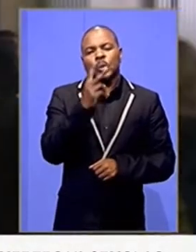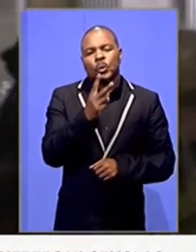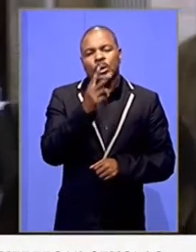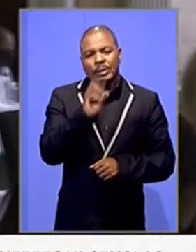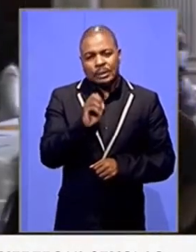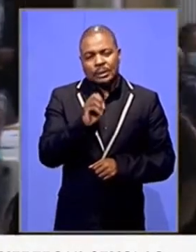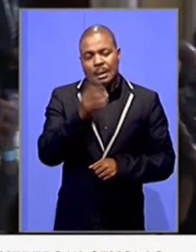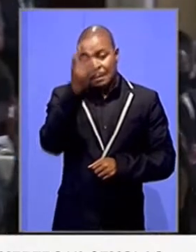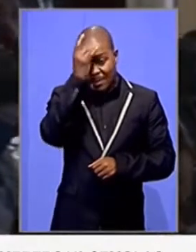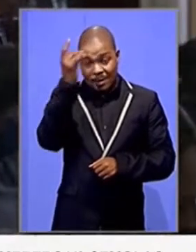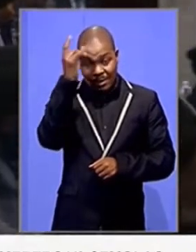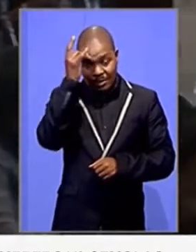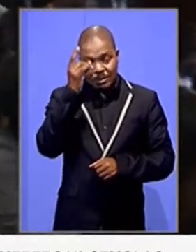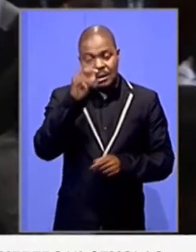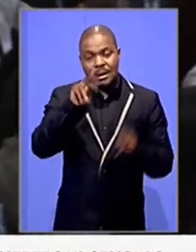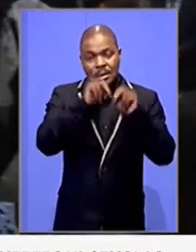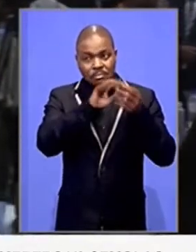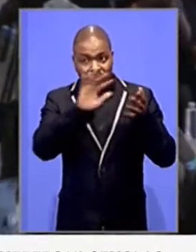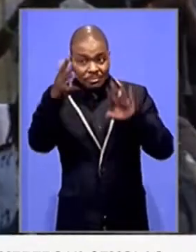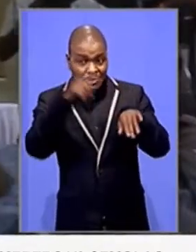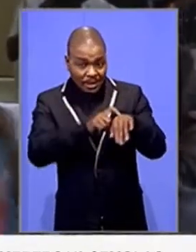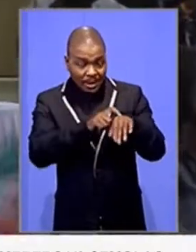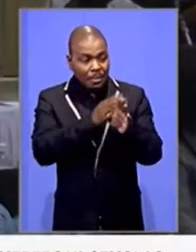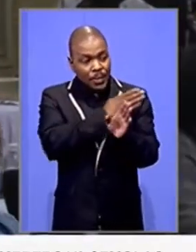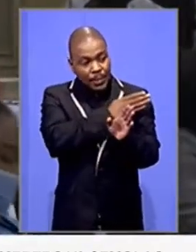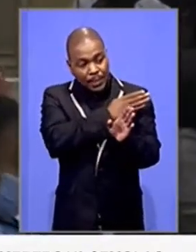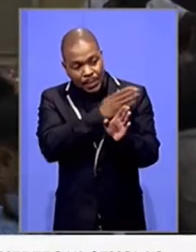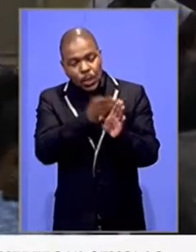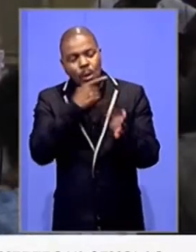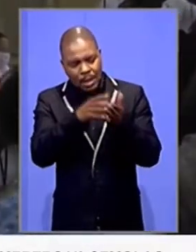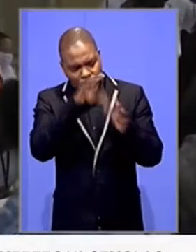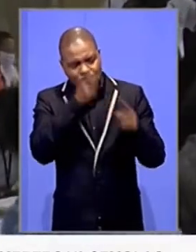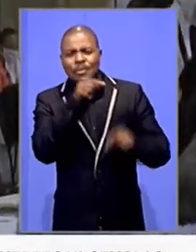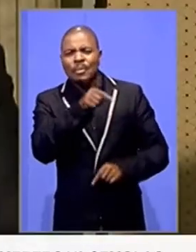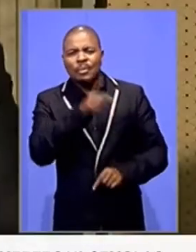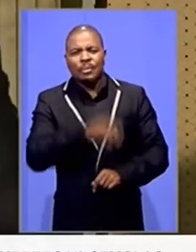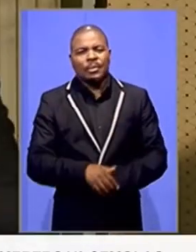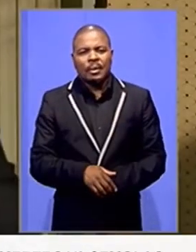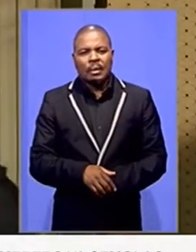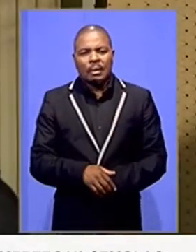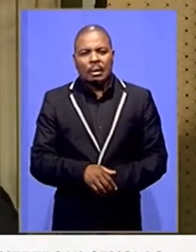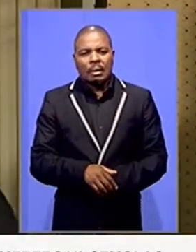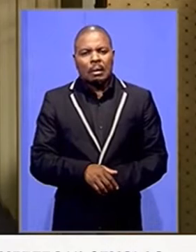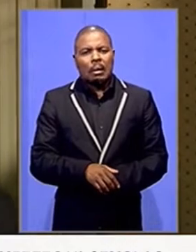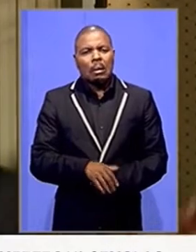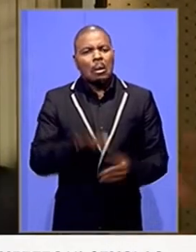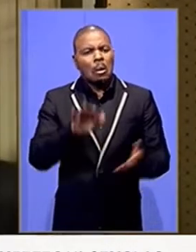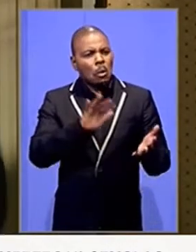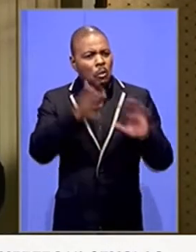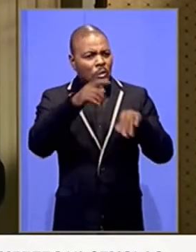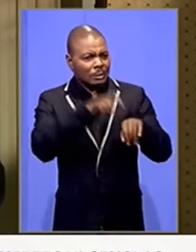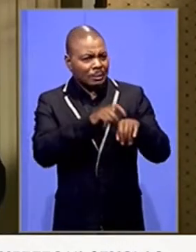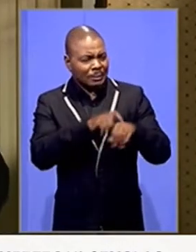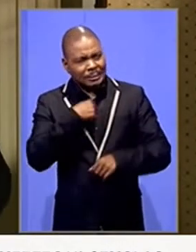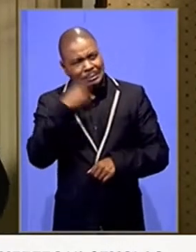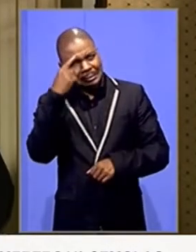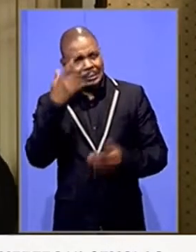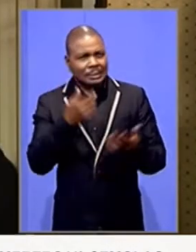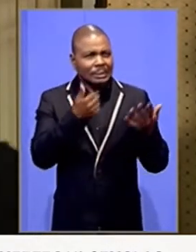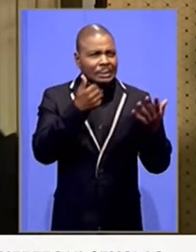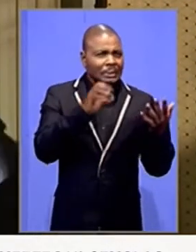2020. During the whole process of COVID, we had, I don't remember, even up to 60, 80,